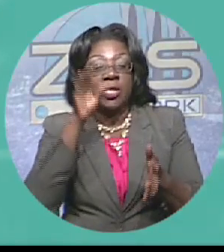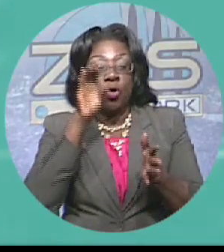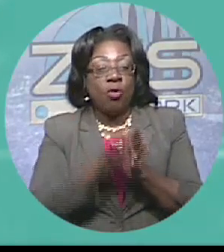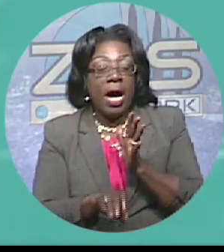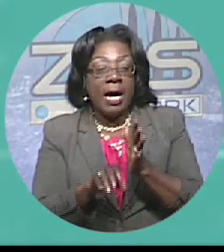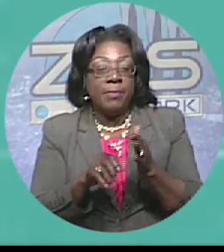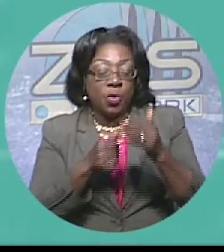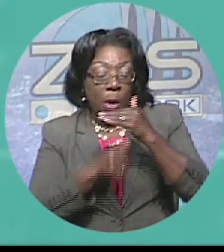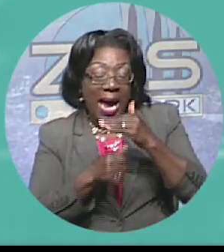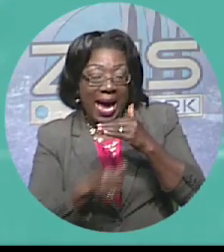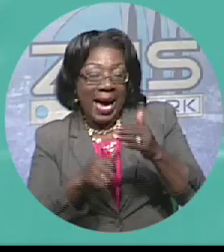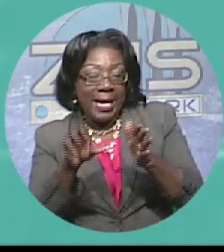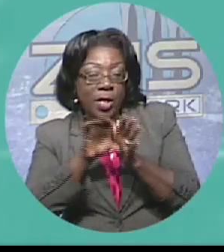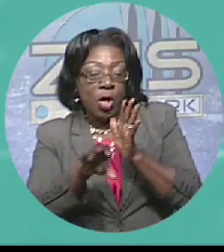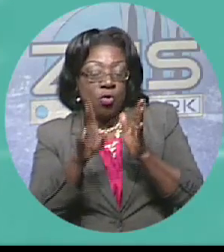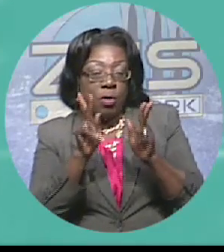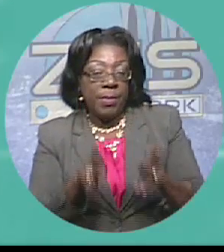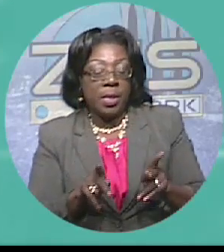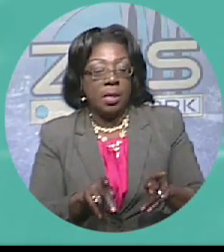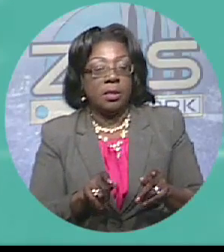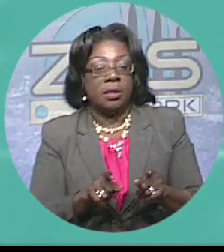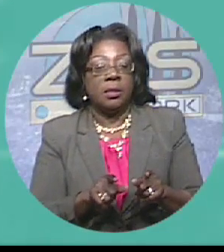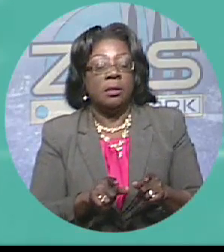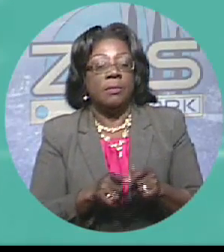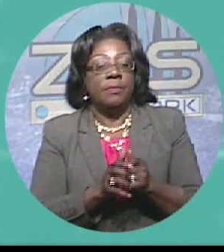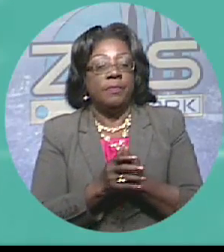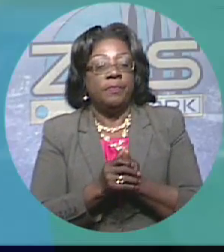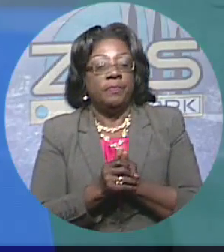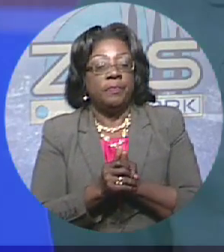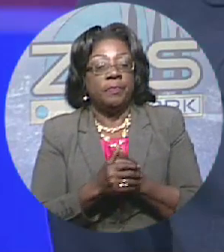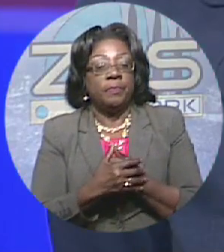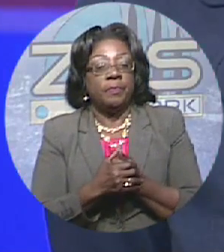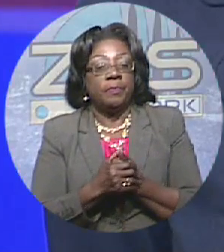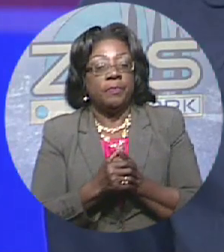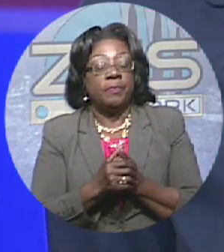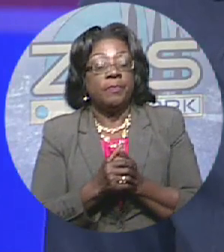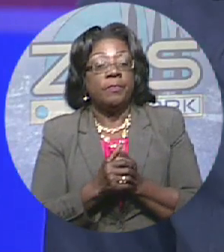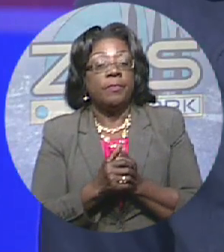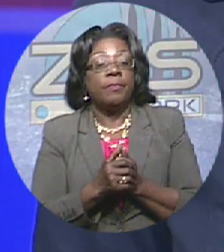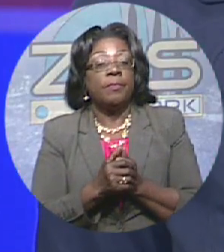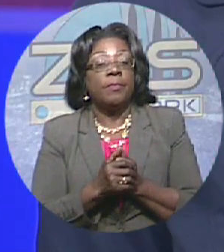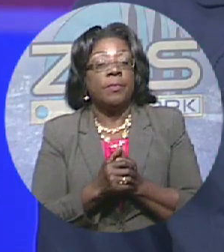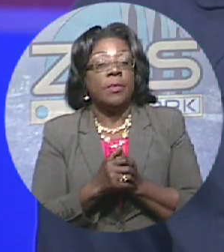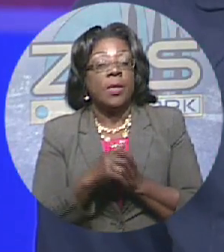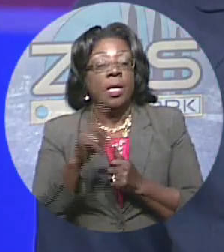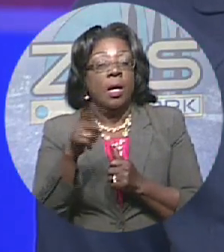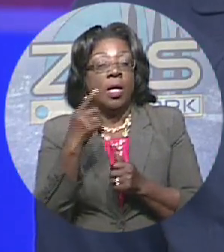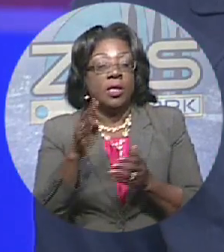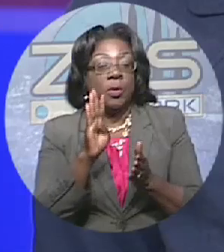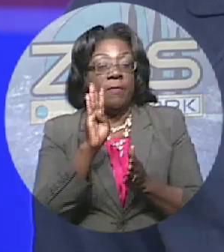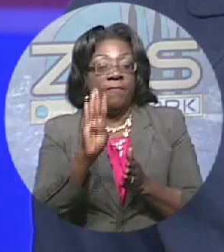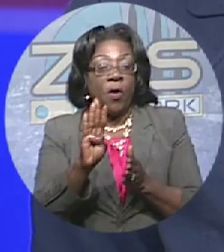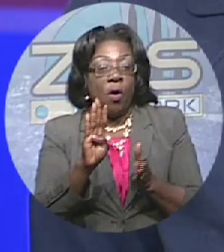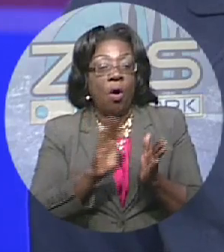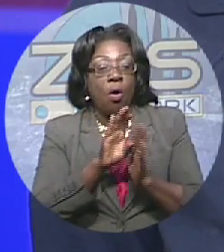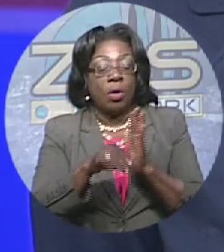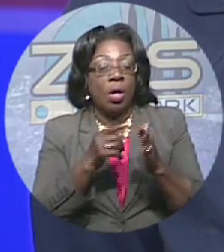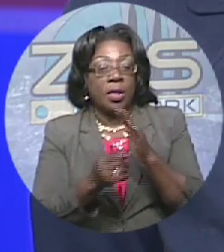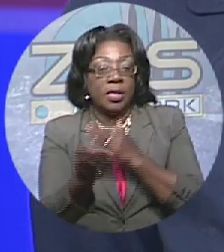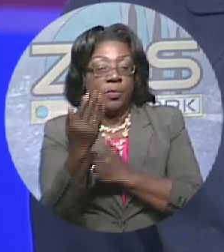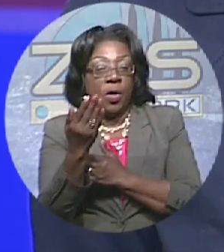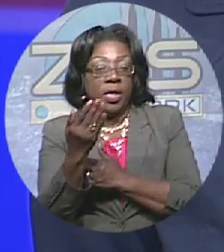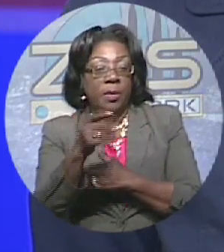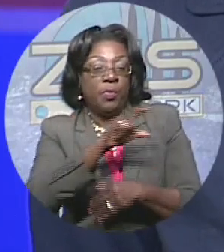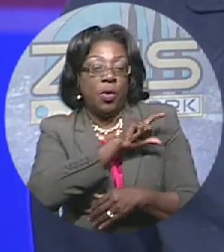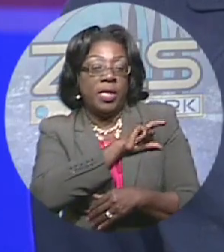persons providing a safe haven for criminals will be prosecuted. Also at 4 a.m. this morning, police received a report